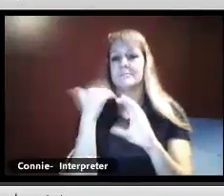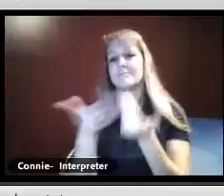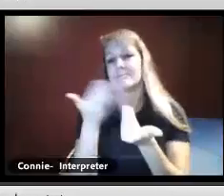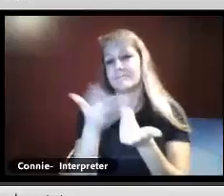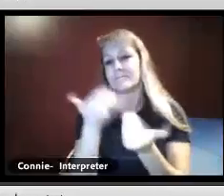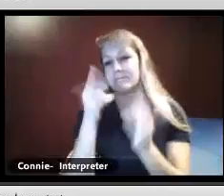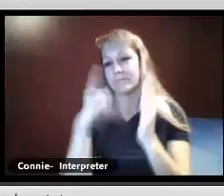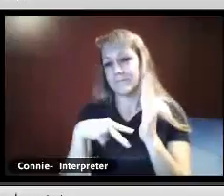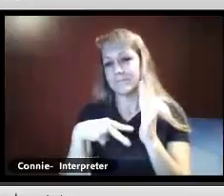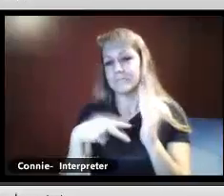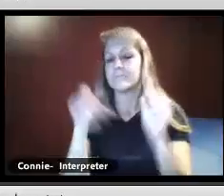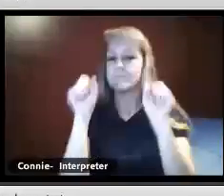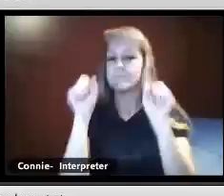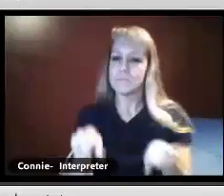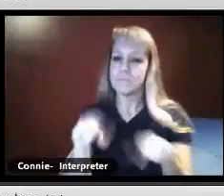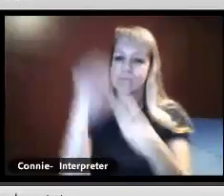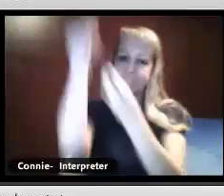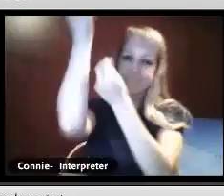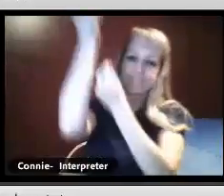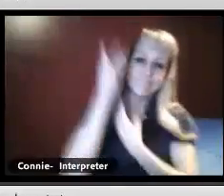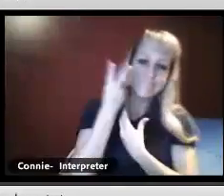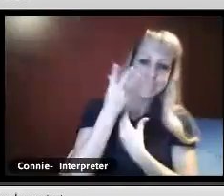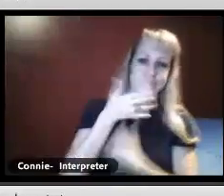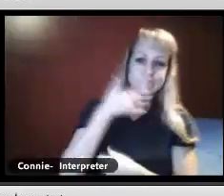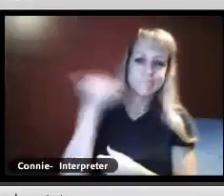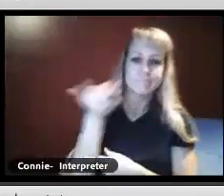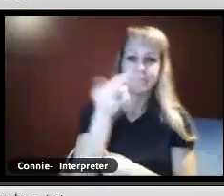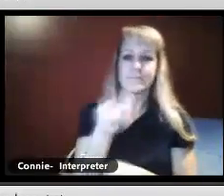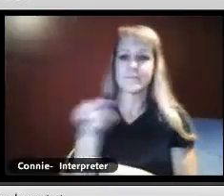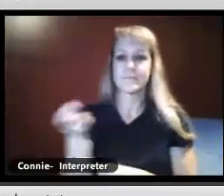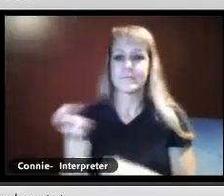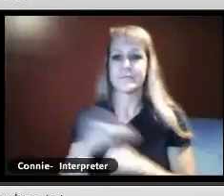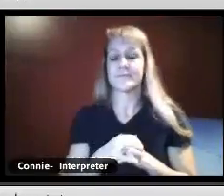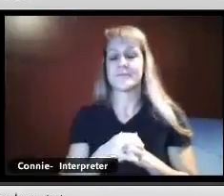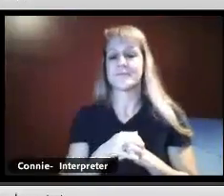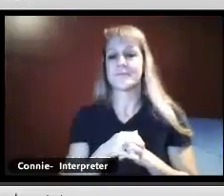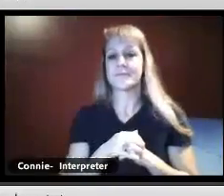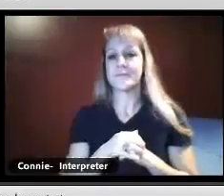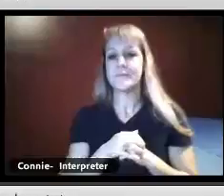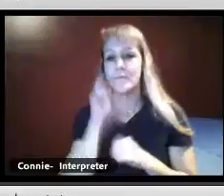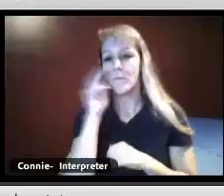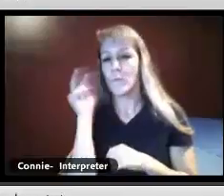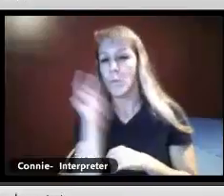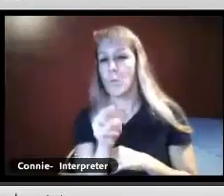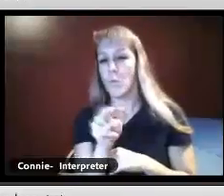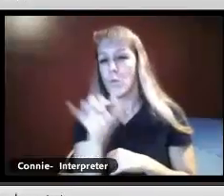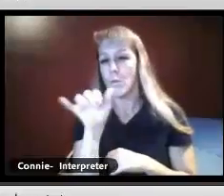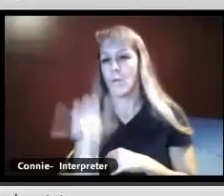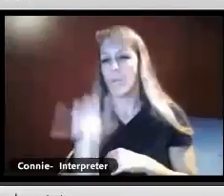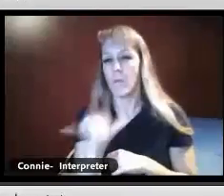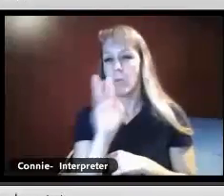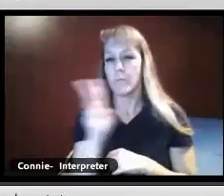way to stay informed about the best online resources. So let's have a look at what we